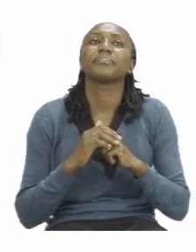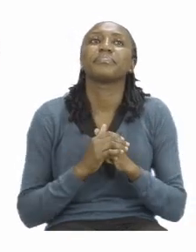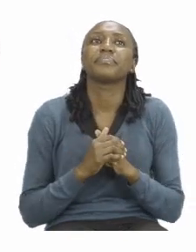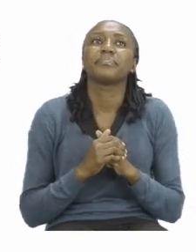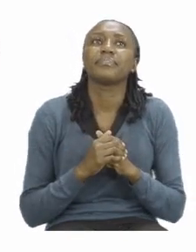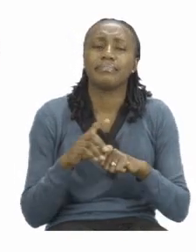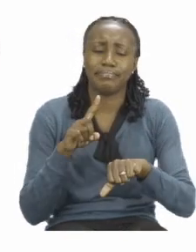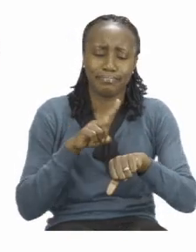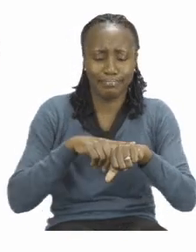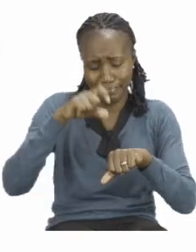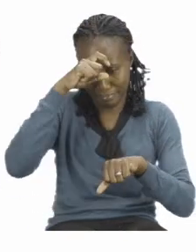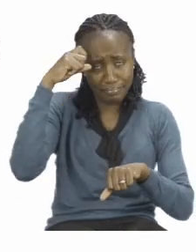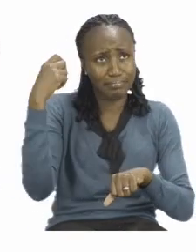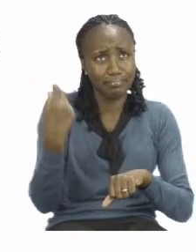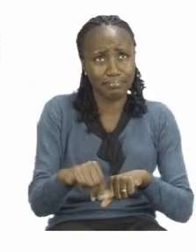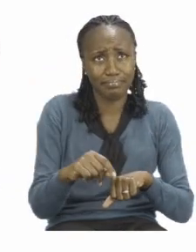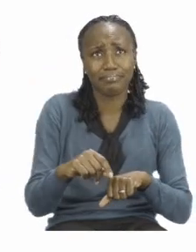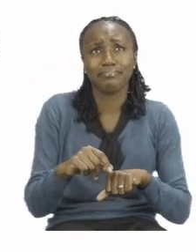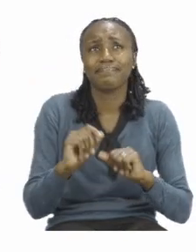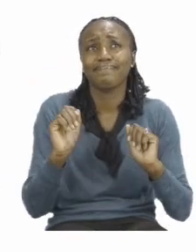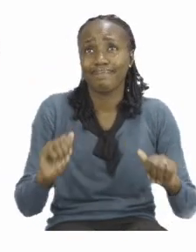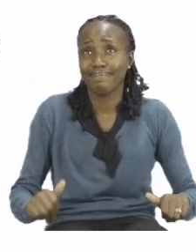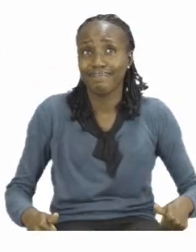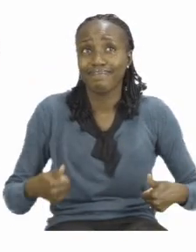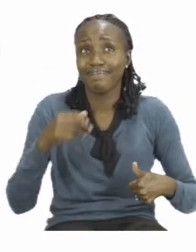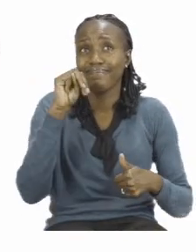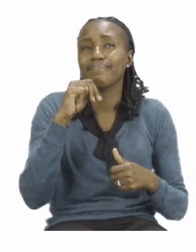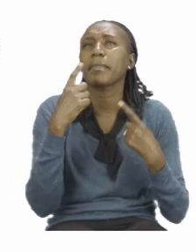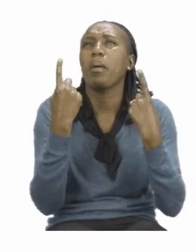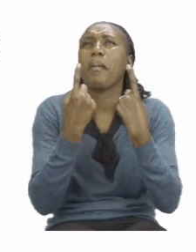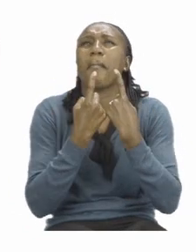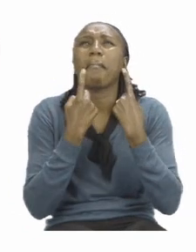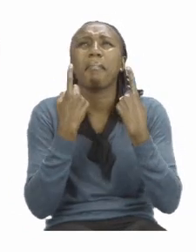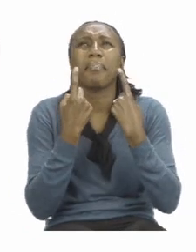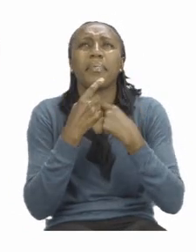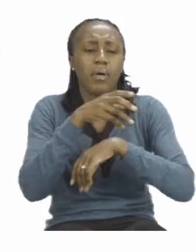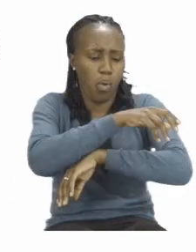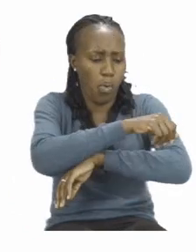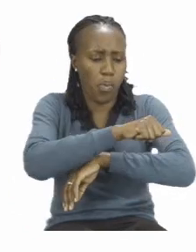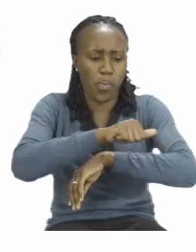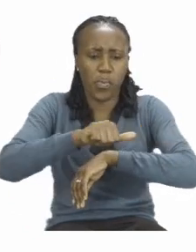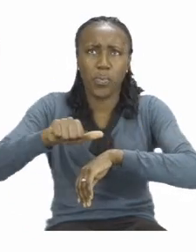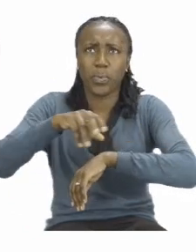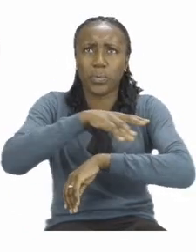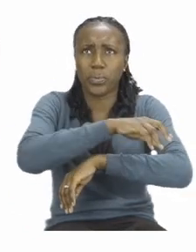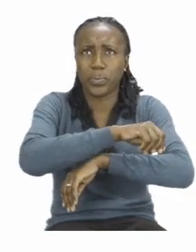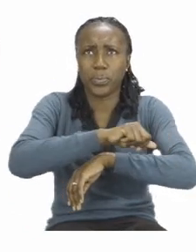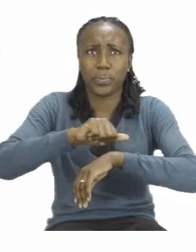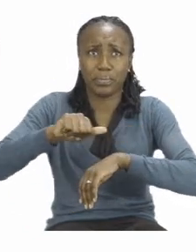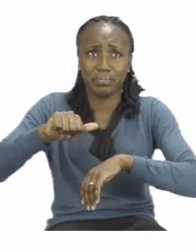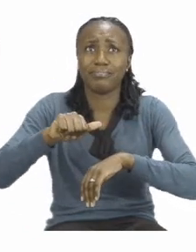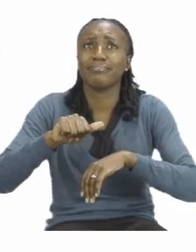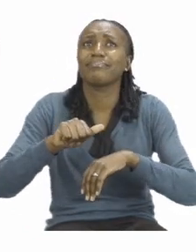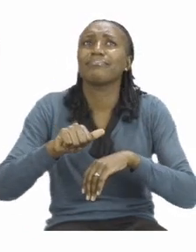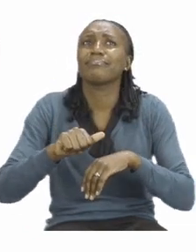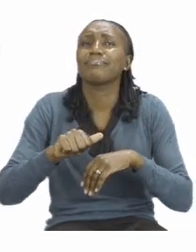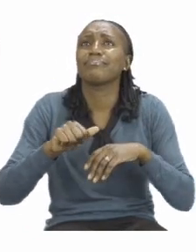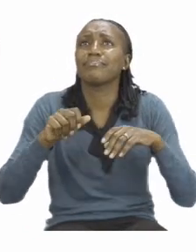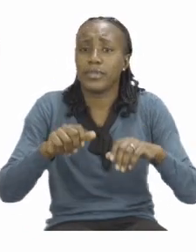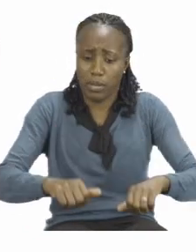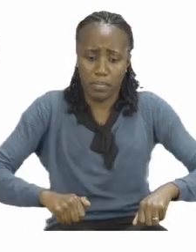During the summer, Mike plays at the beach. He wears